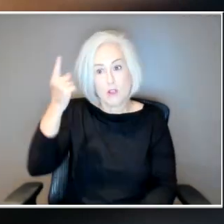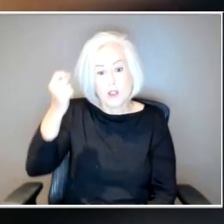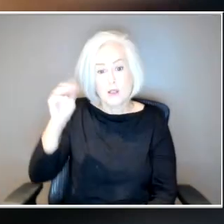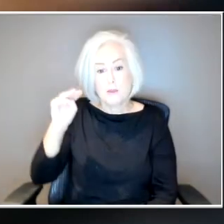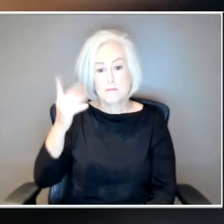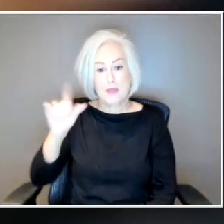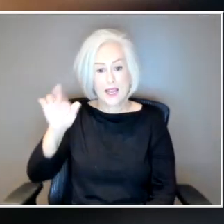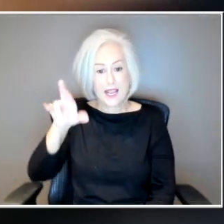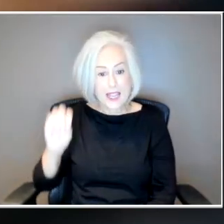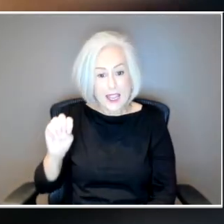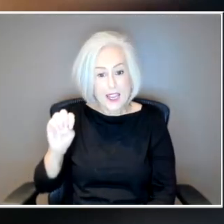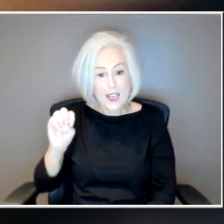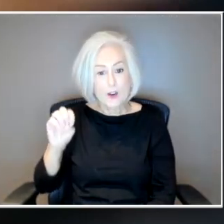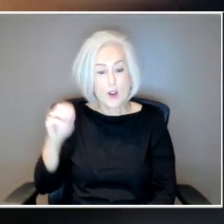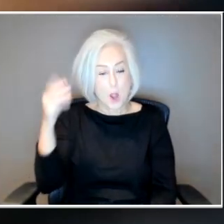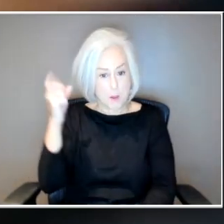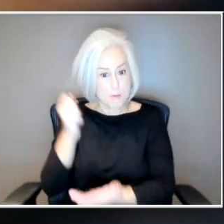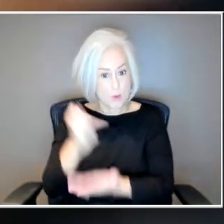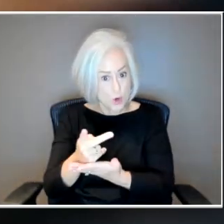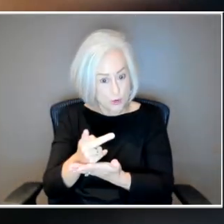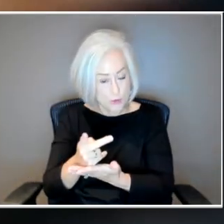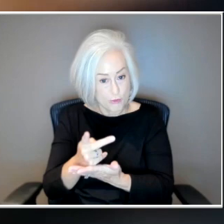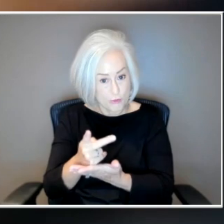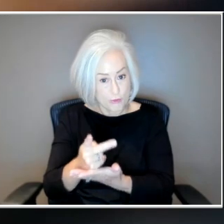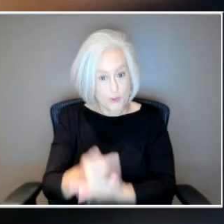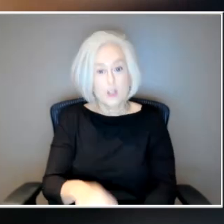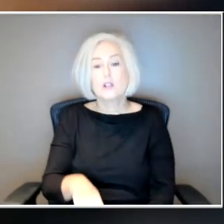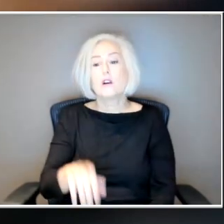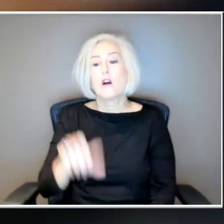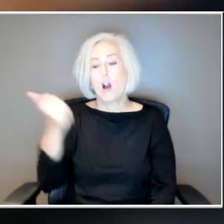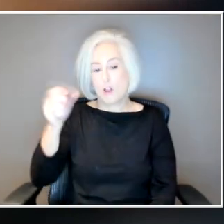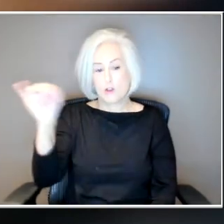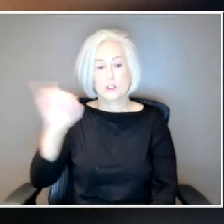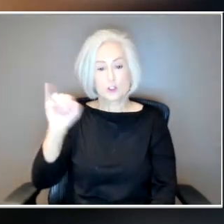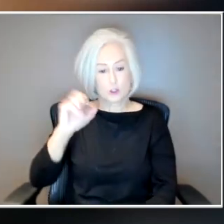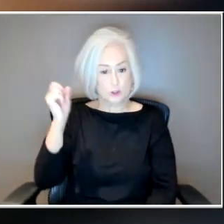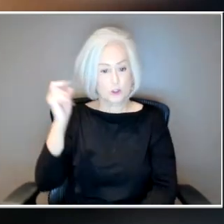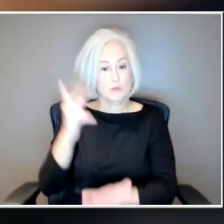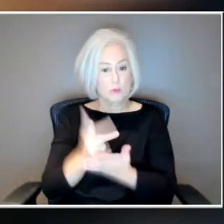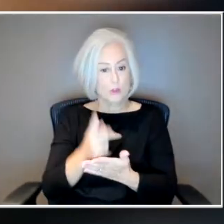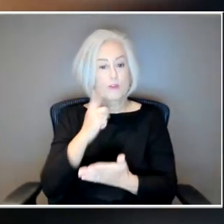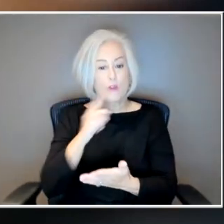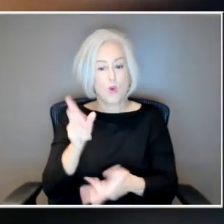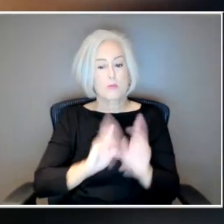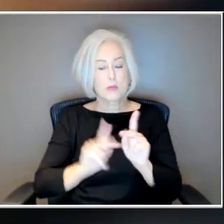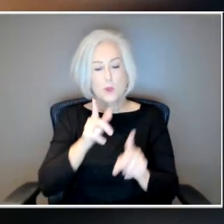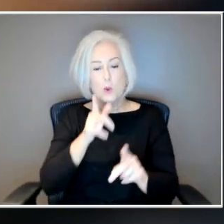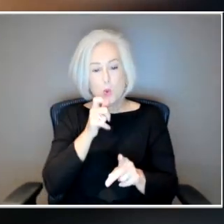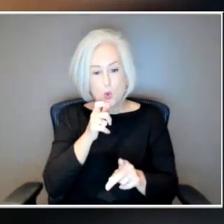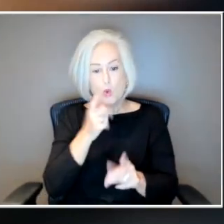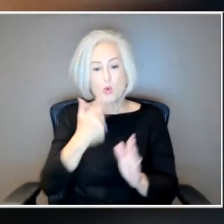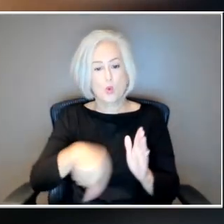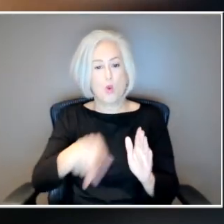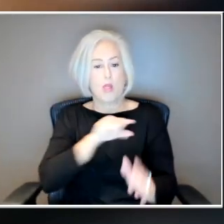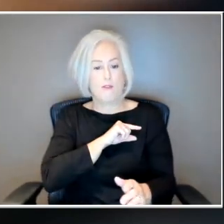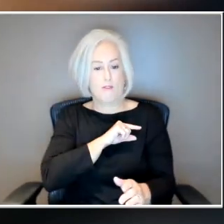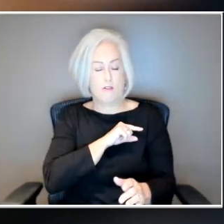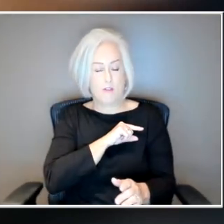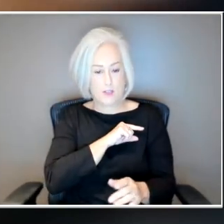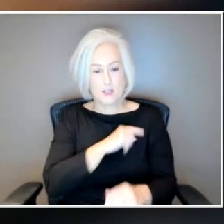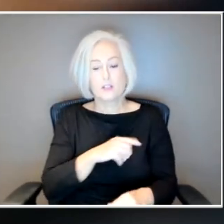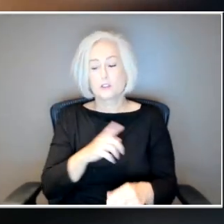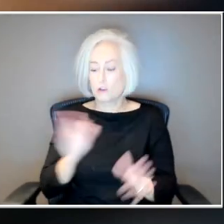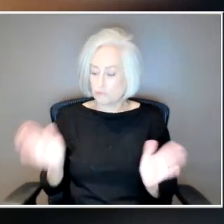are approved by commercial insurers for eligible patients. So again, I really encourage everyone to talk to